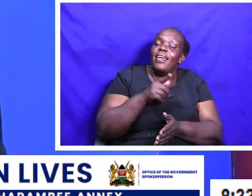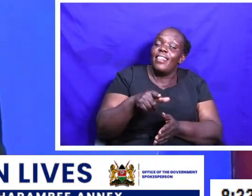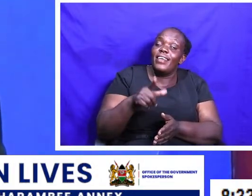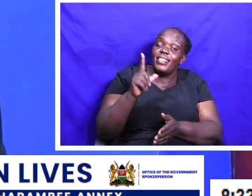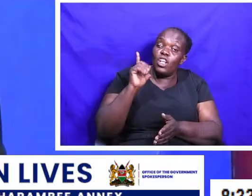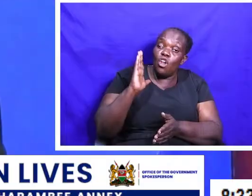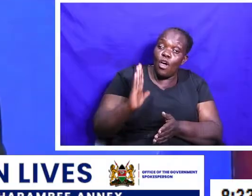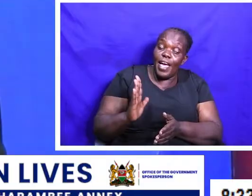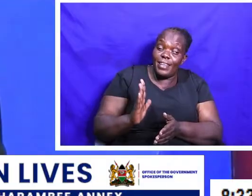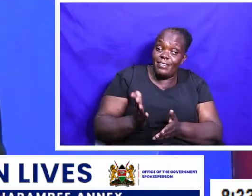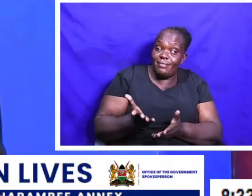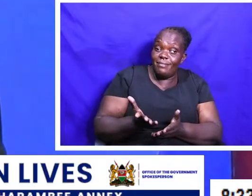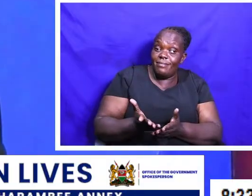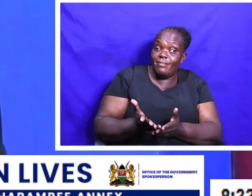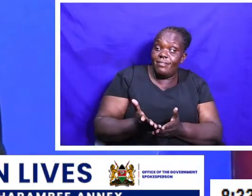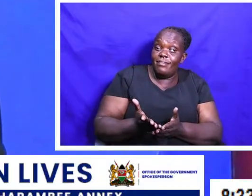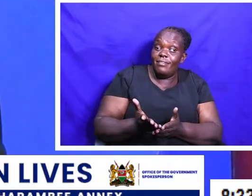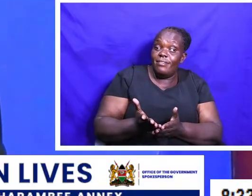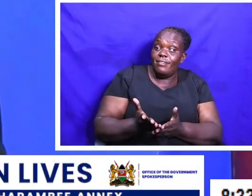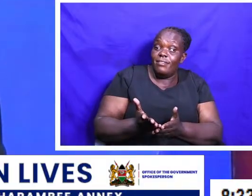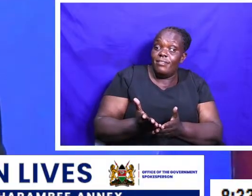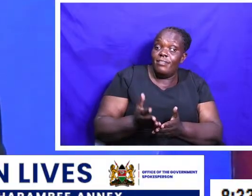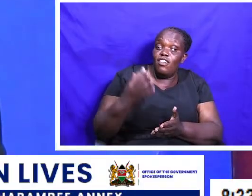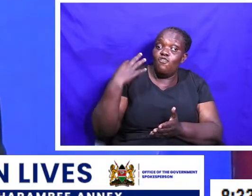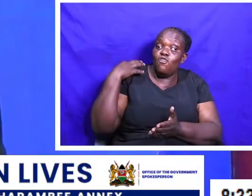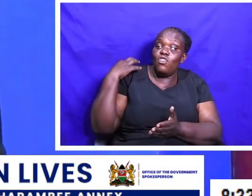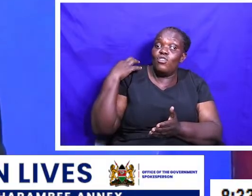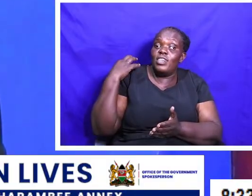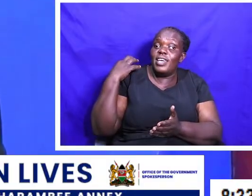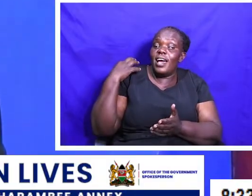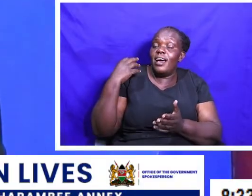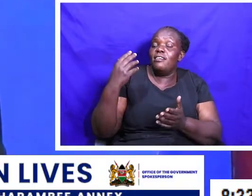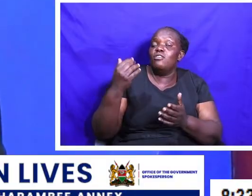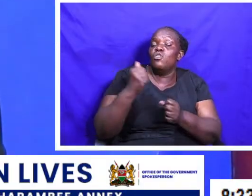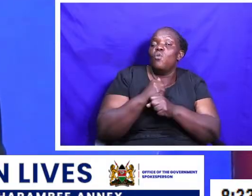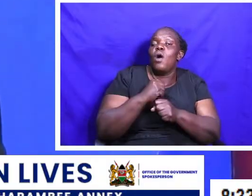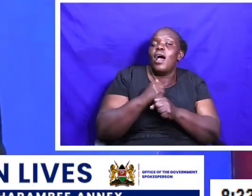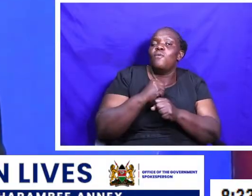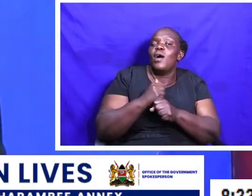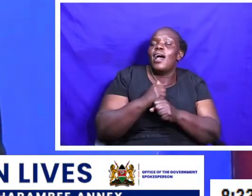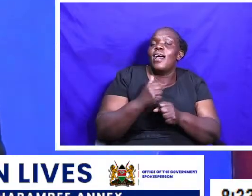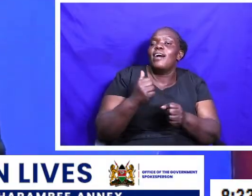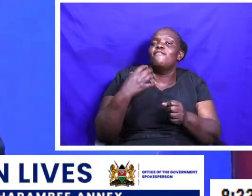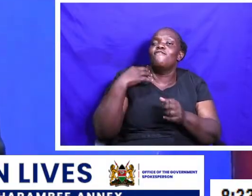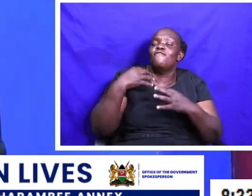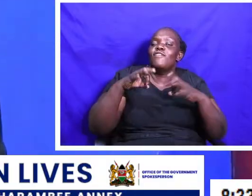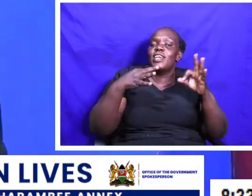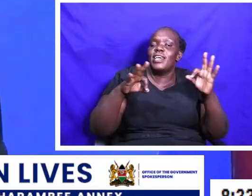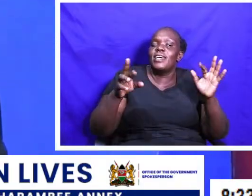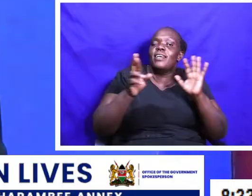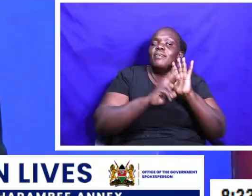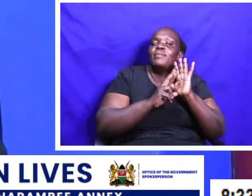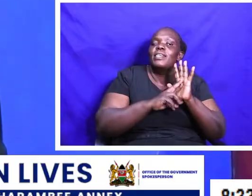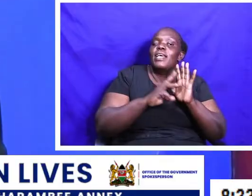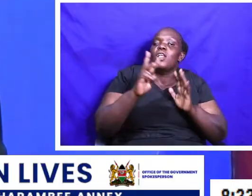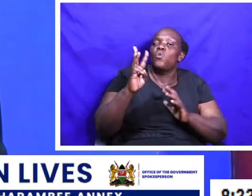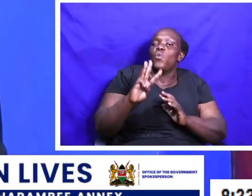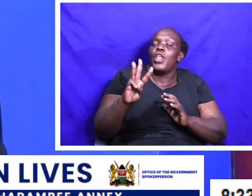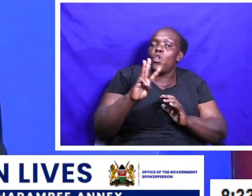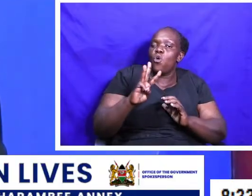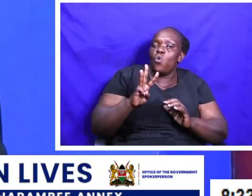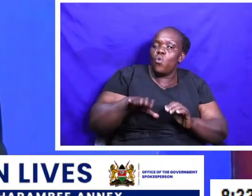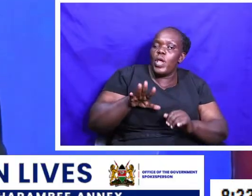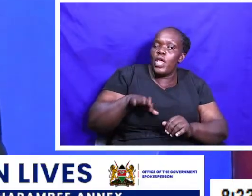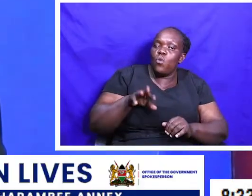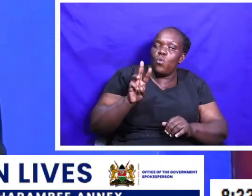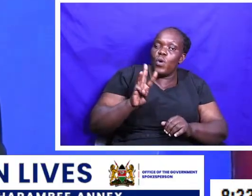these lawyers, they volunteered to do pro bono work. Okay. To represent widows in the court,